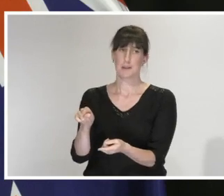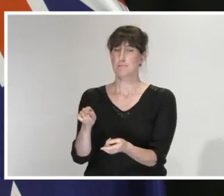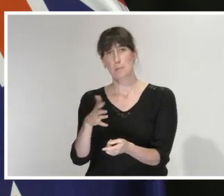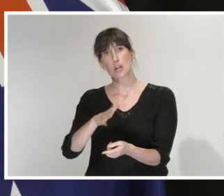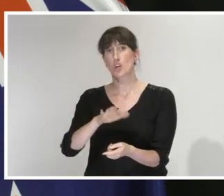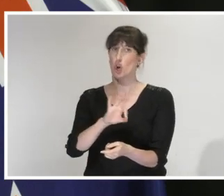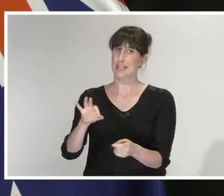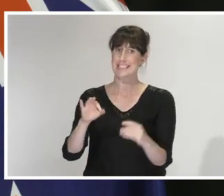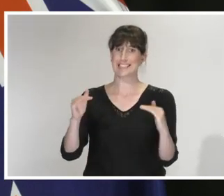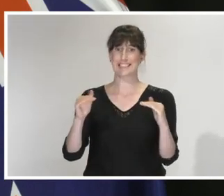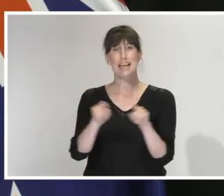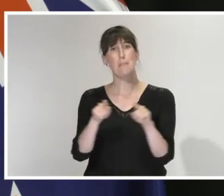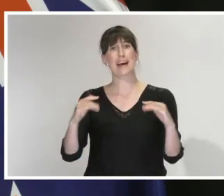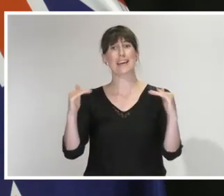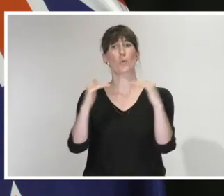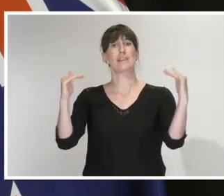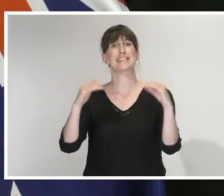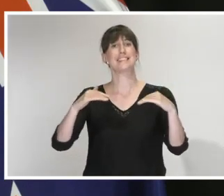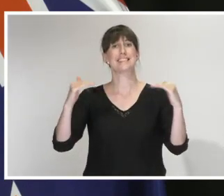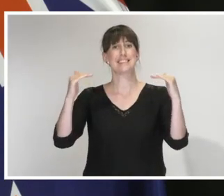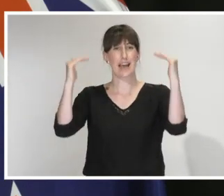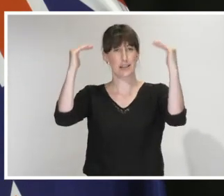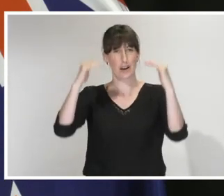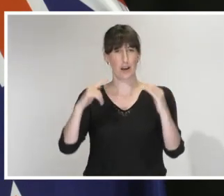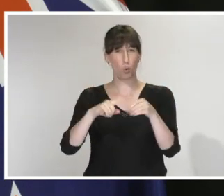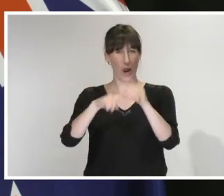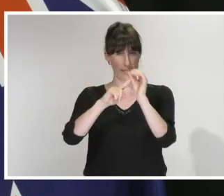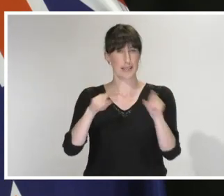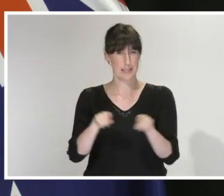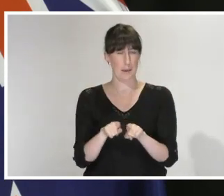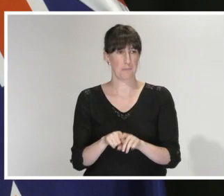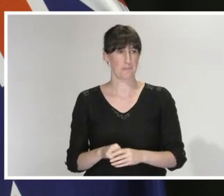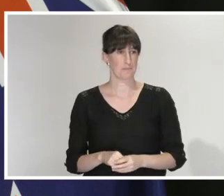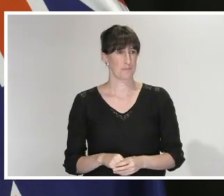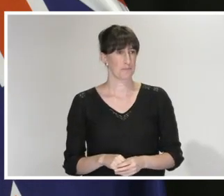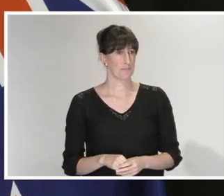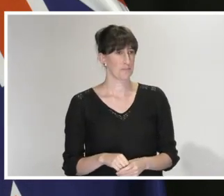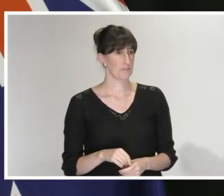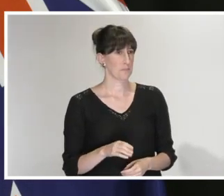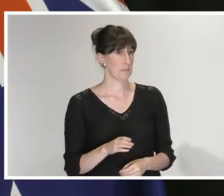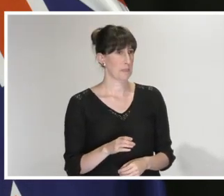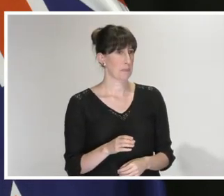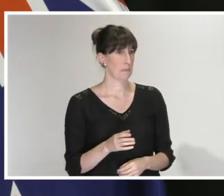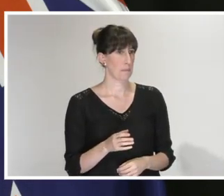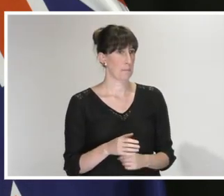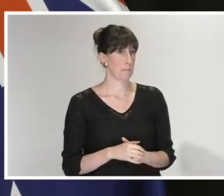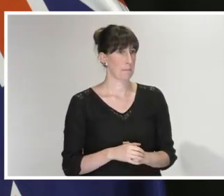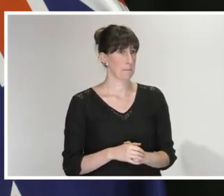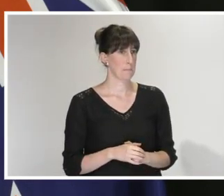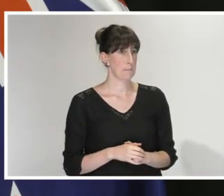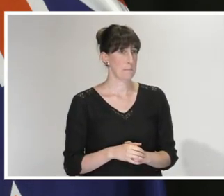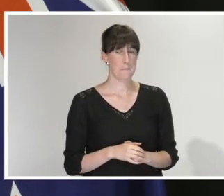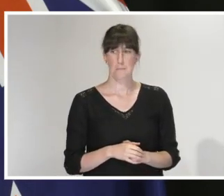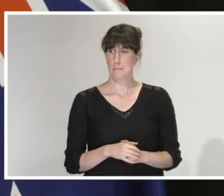equivalent standard. About 40,000 public servants. Are all of them working from home right now, or working in their roles as essential